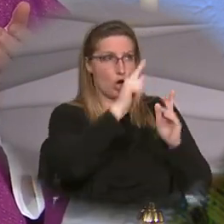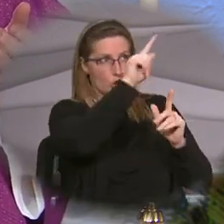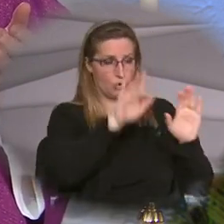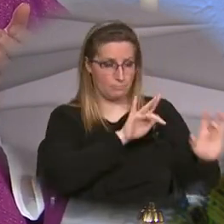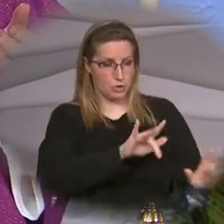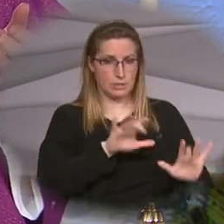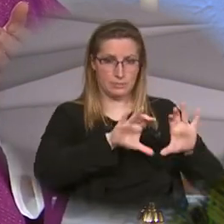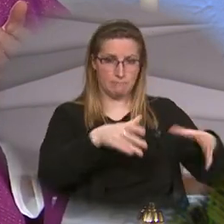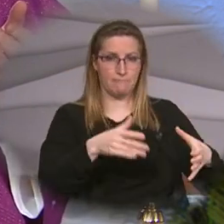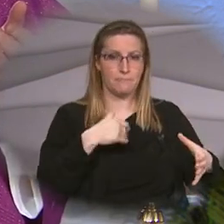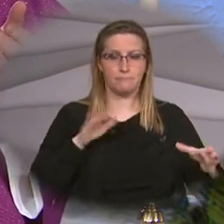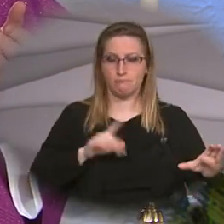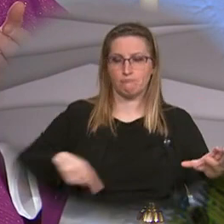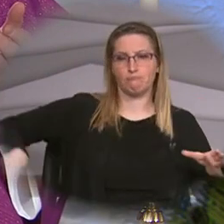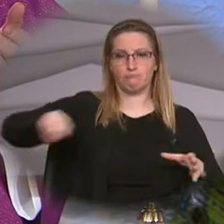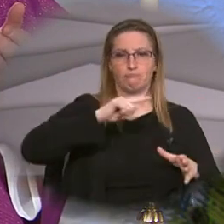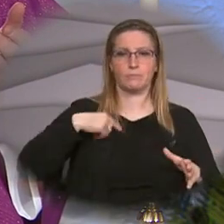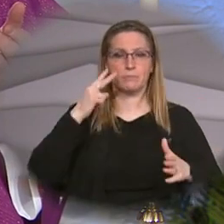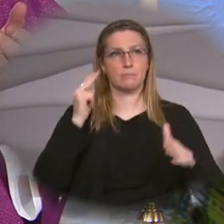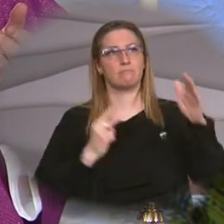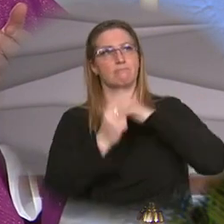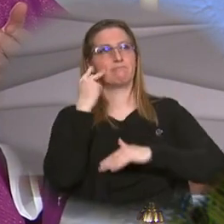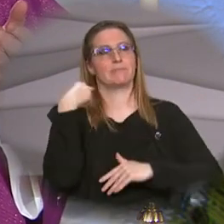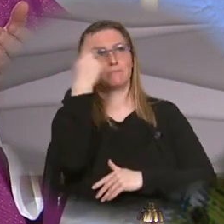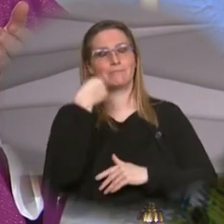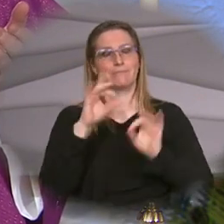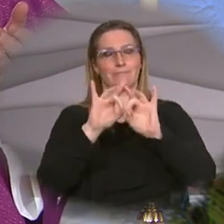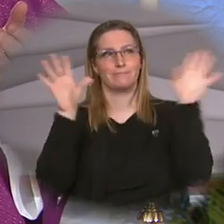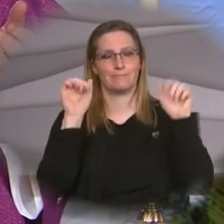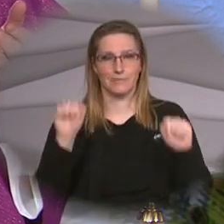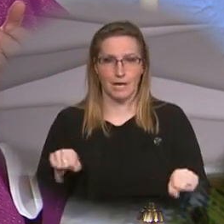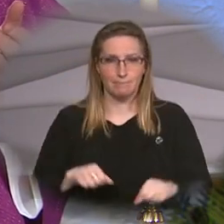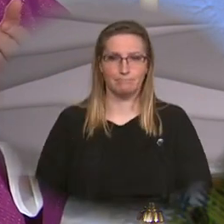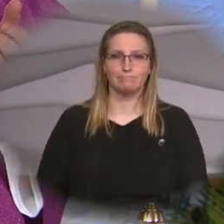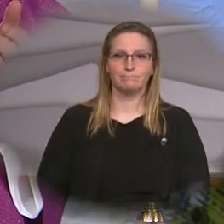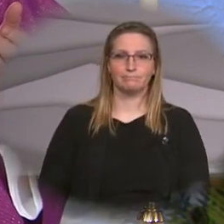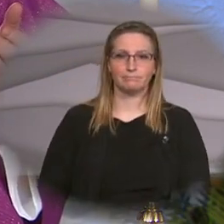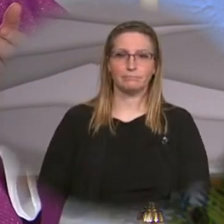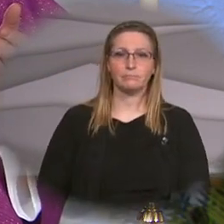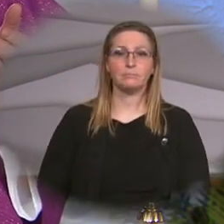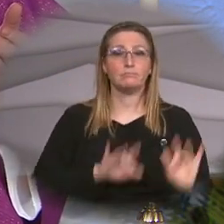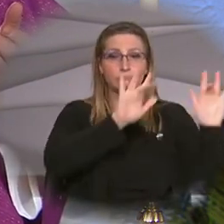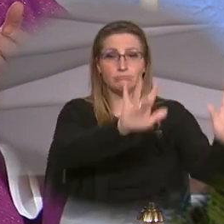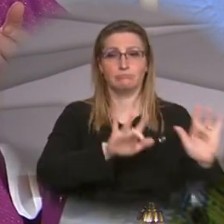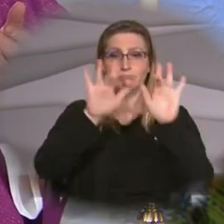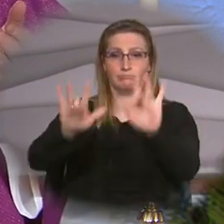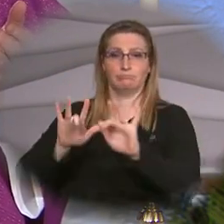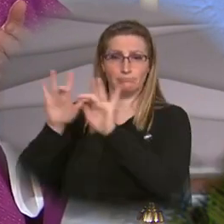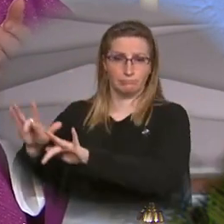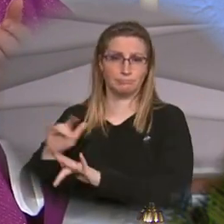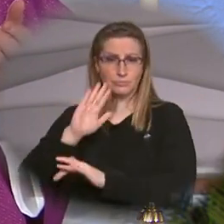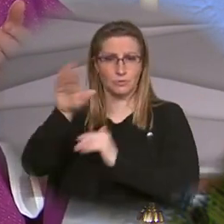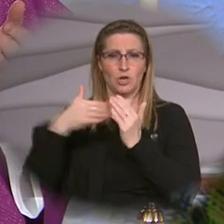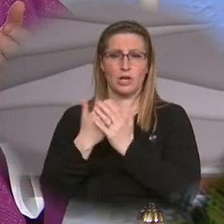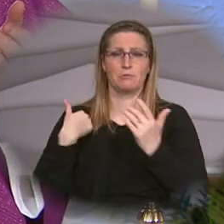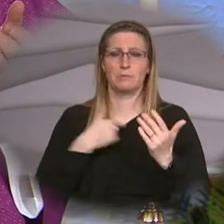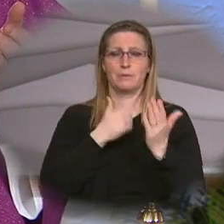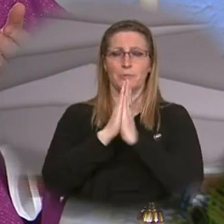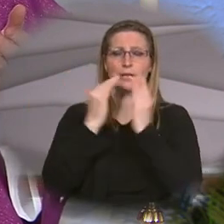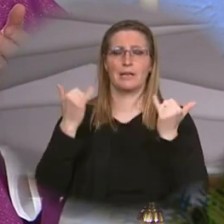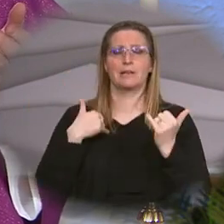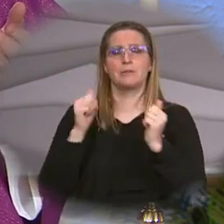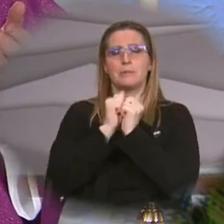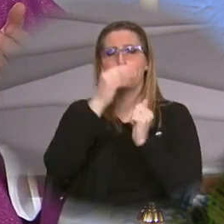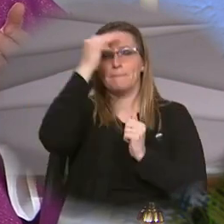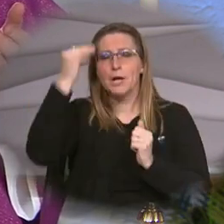died in your mercy. Welcome them into the light of your face. Have mercy on us all. We pray that with the Blessed